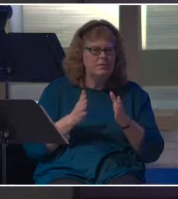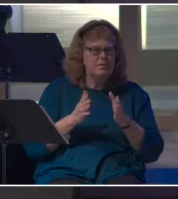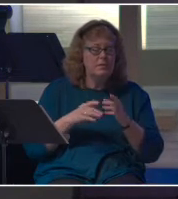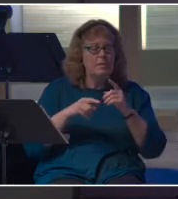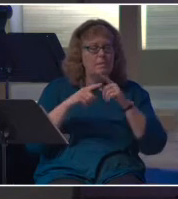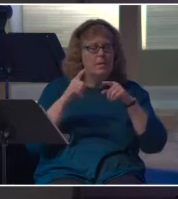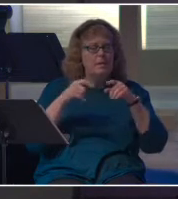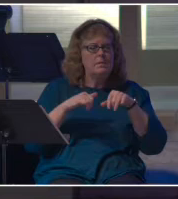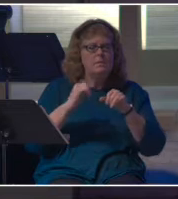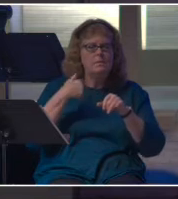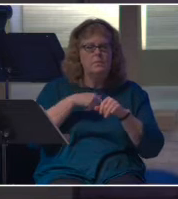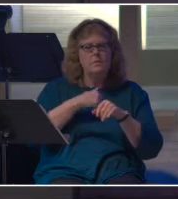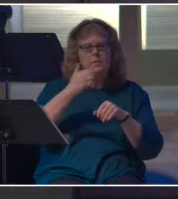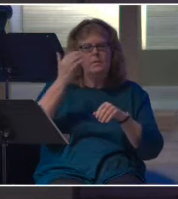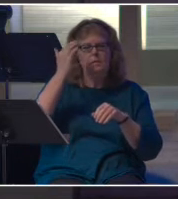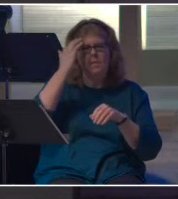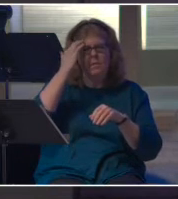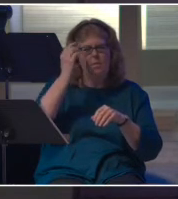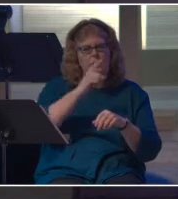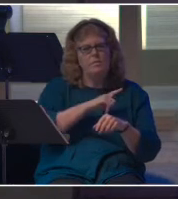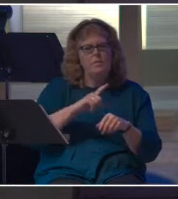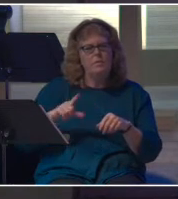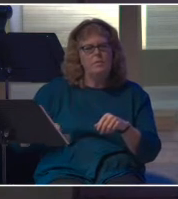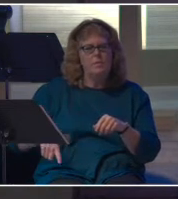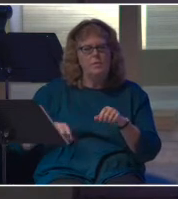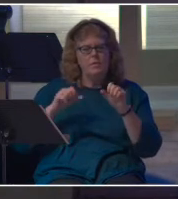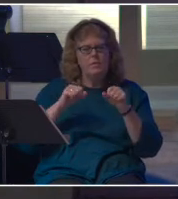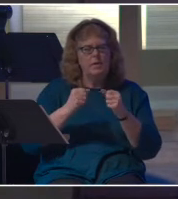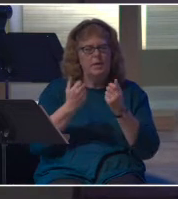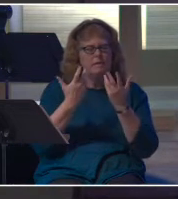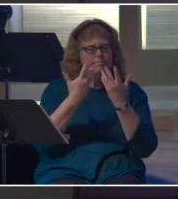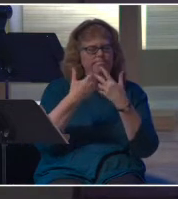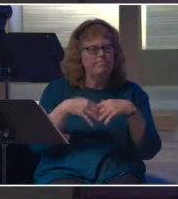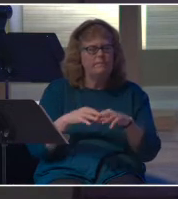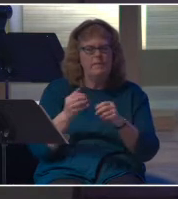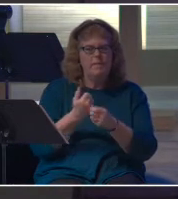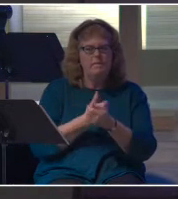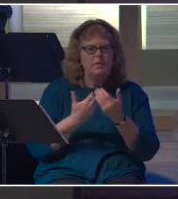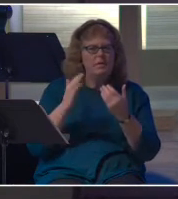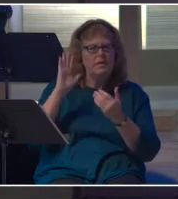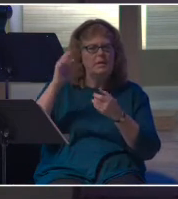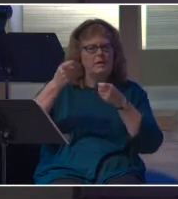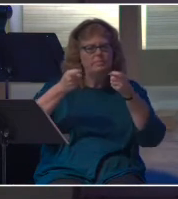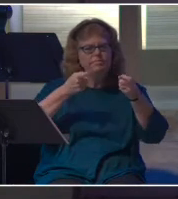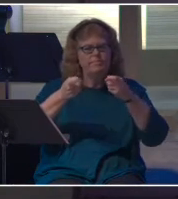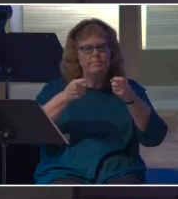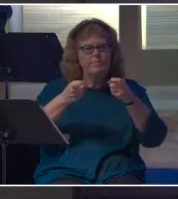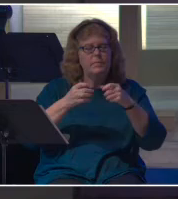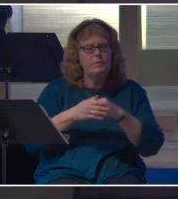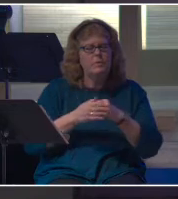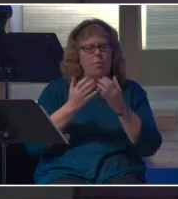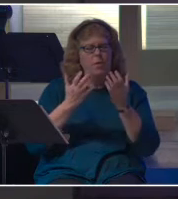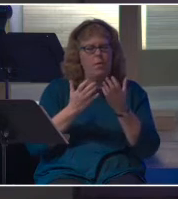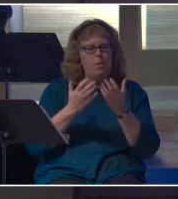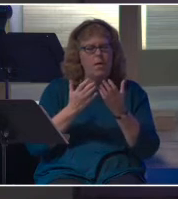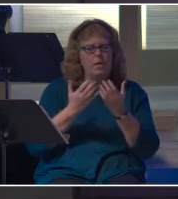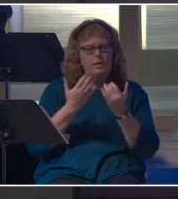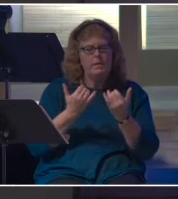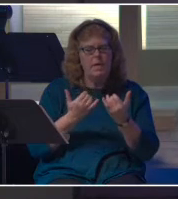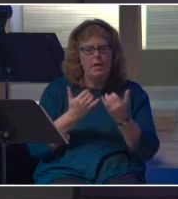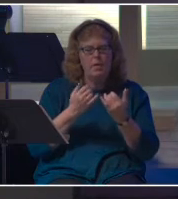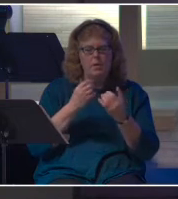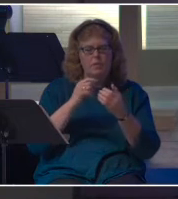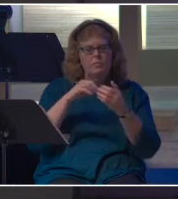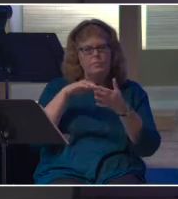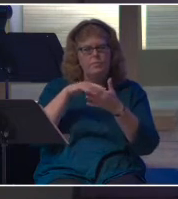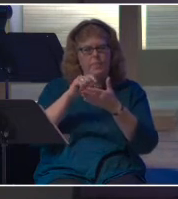we know that the Lord is able to work these things out in His sovereignty. And so I want to look at a